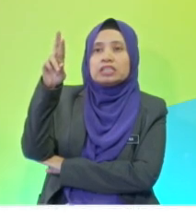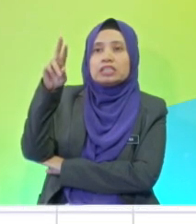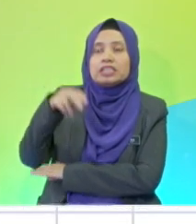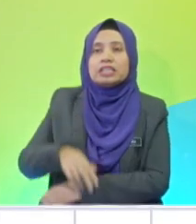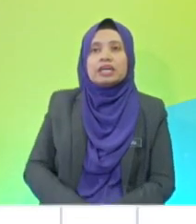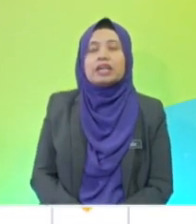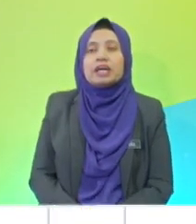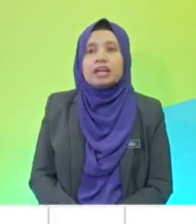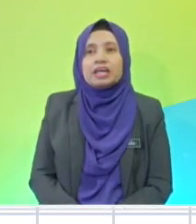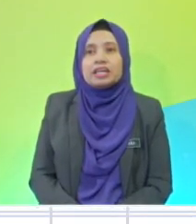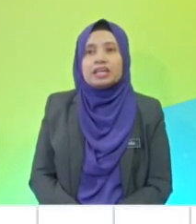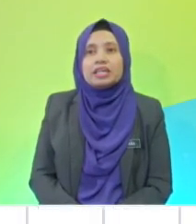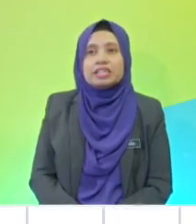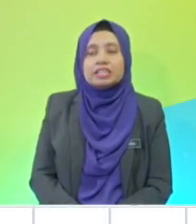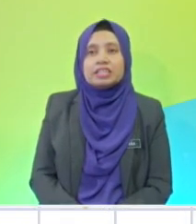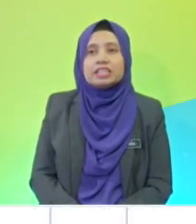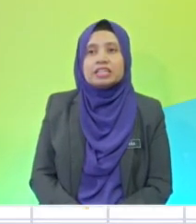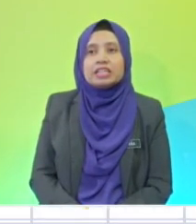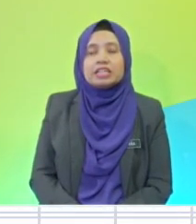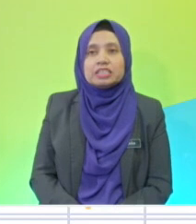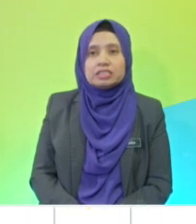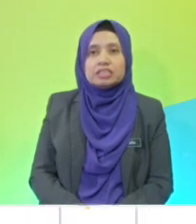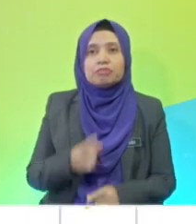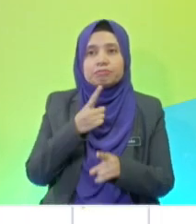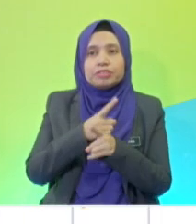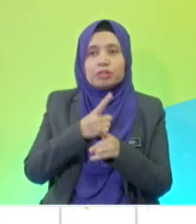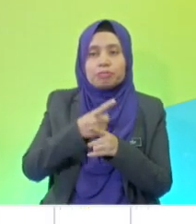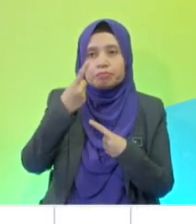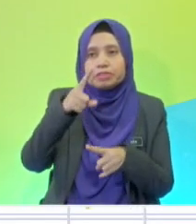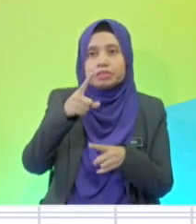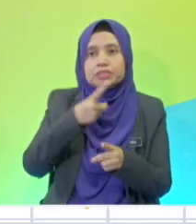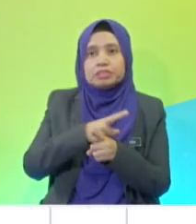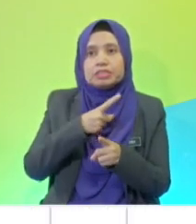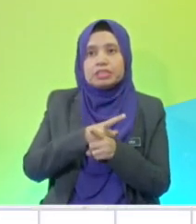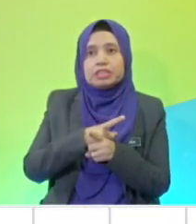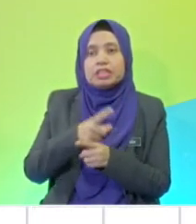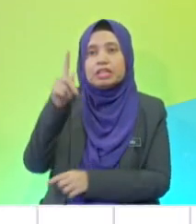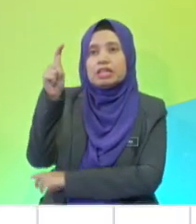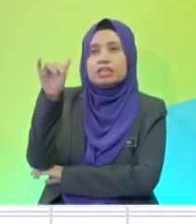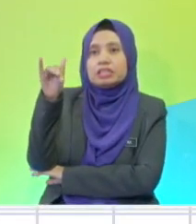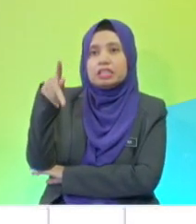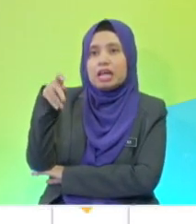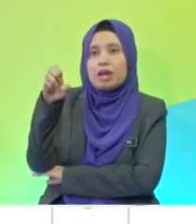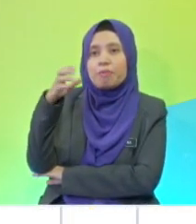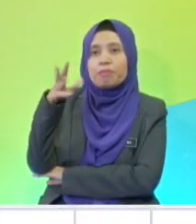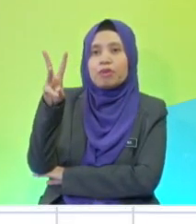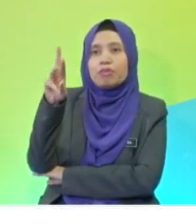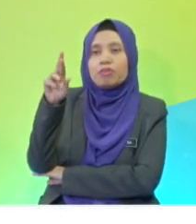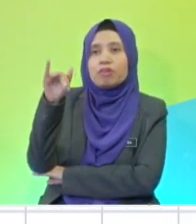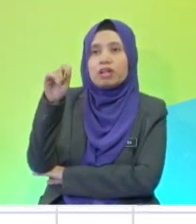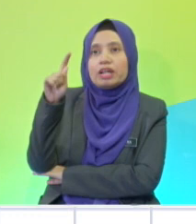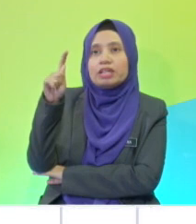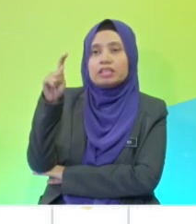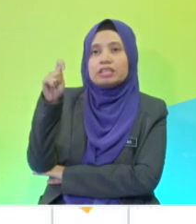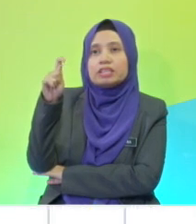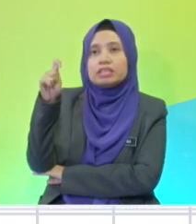He's too shy. Okay. Malu So I think he got the correct answer. A typewriter. Okay, a typewriter. Okay. Just like what we can see in front